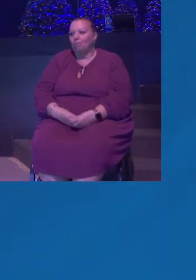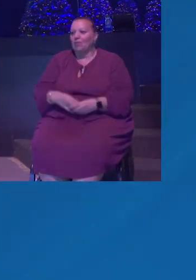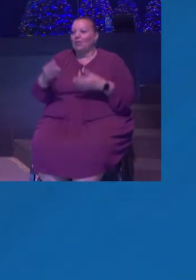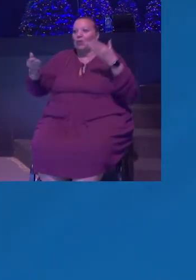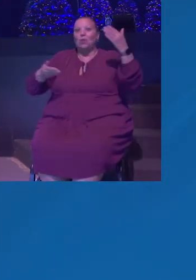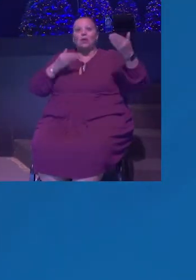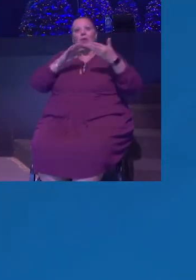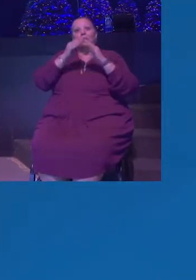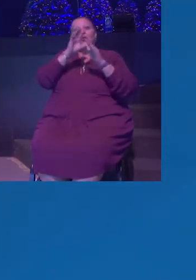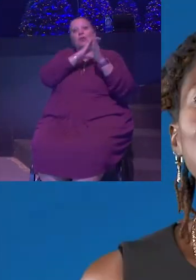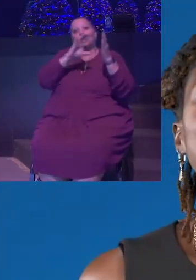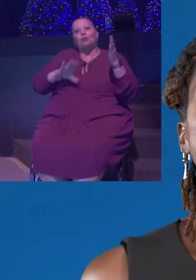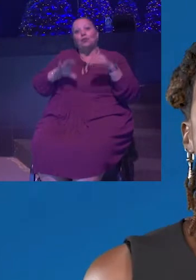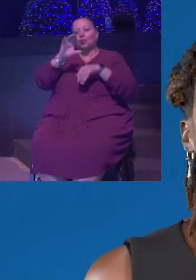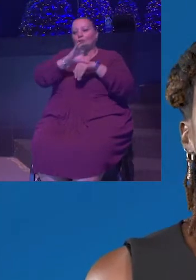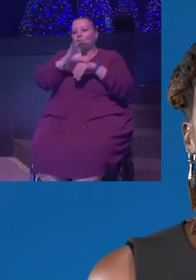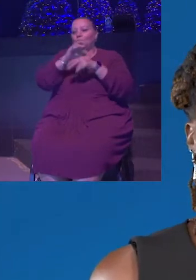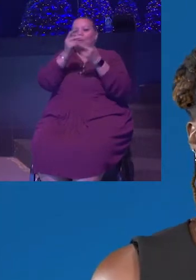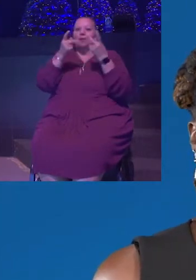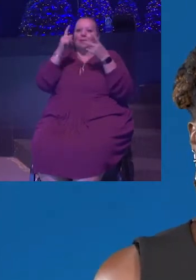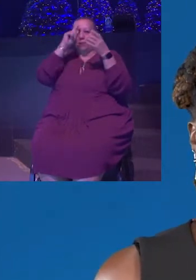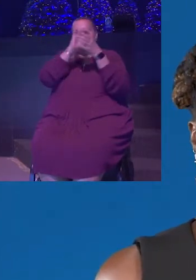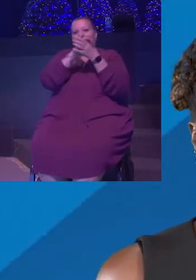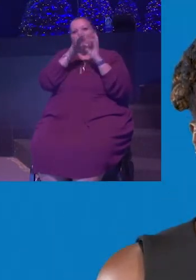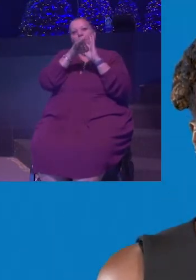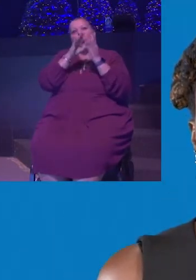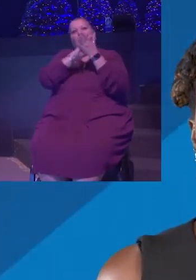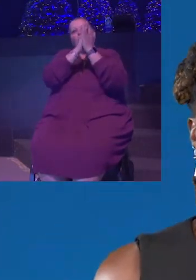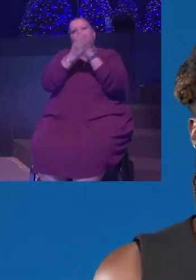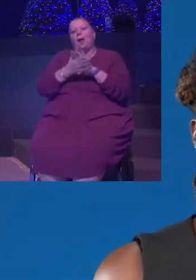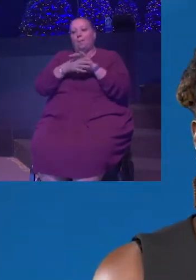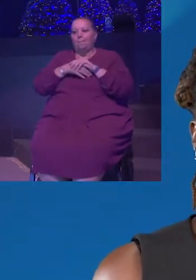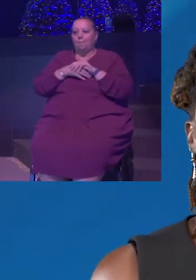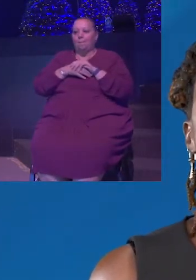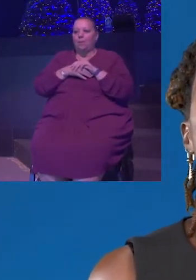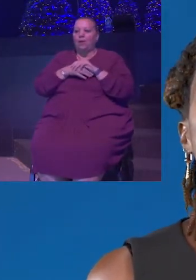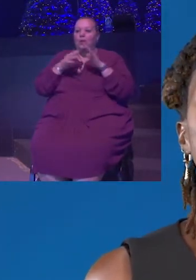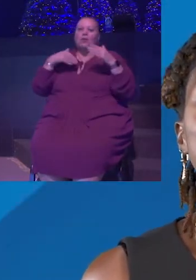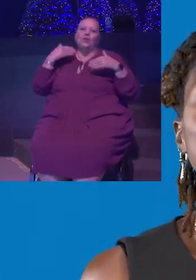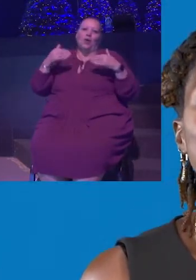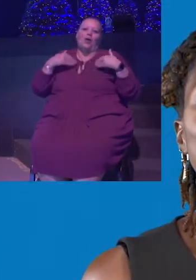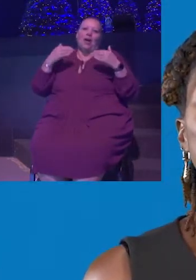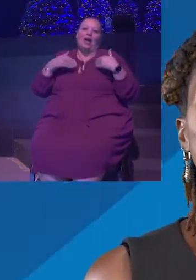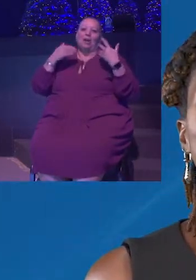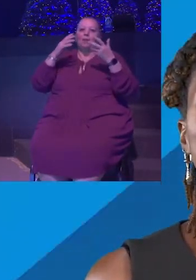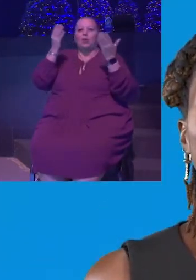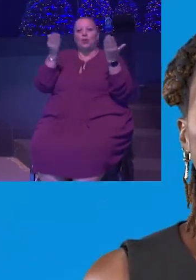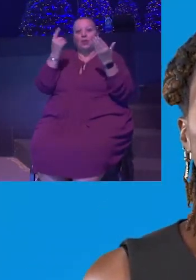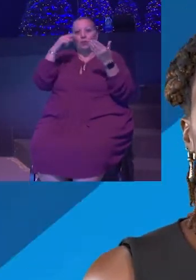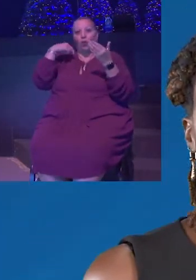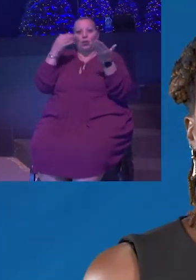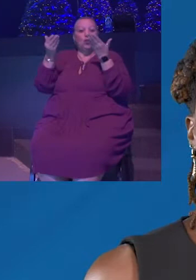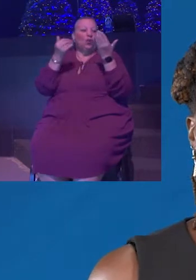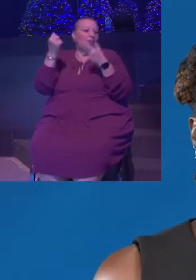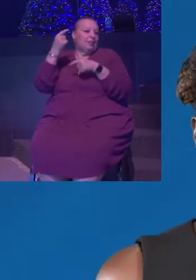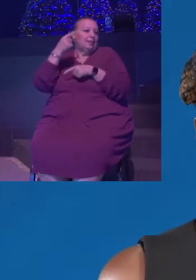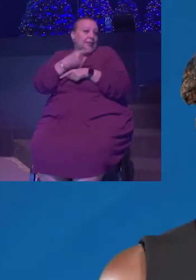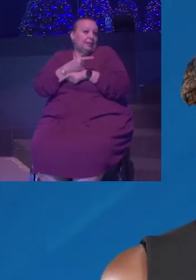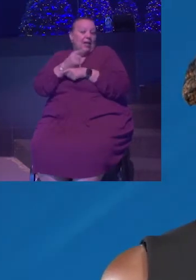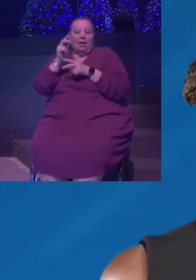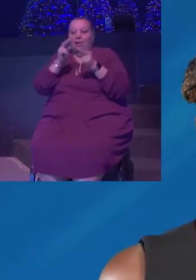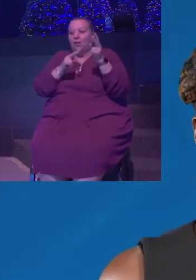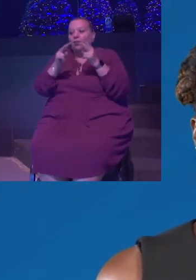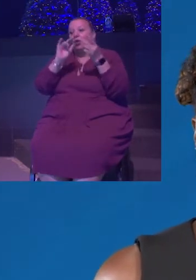Welcome to Community Christian Church, a place to believe, belong, and become. We're so glad you are joining us for our service today. Visit